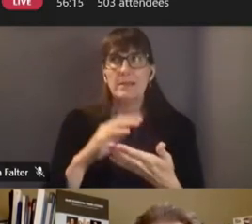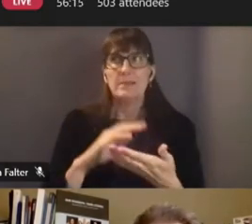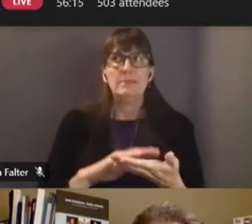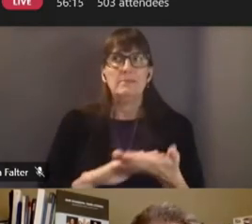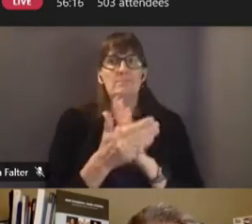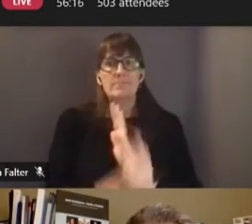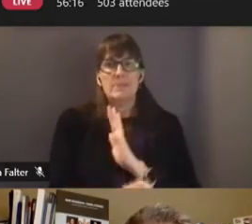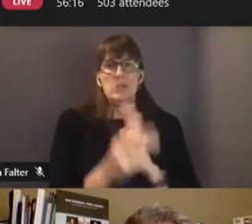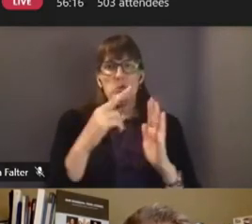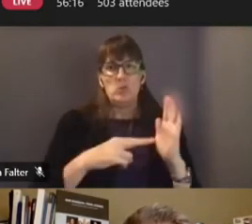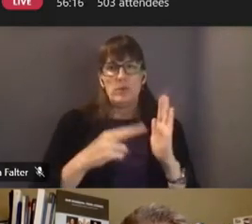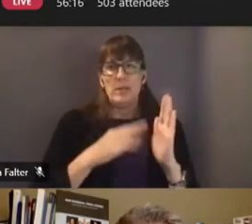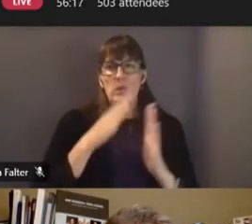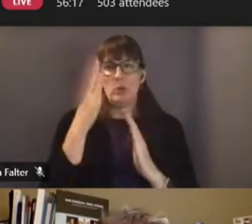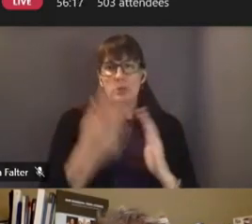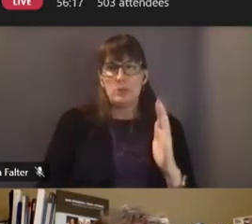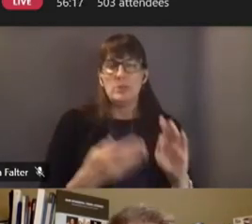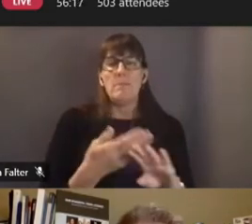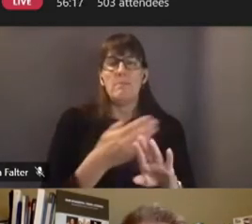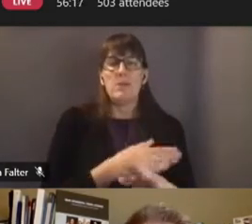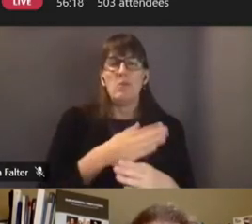grade.